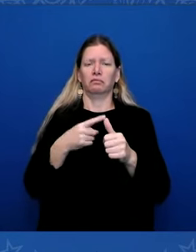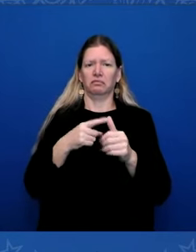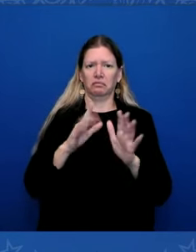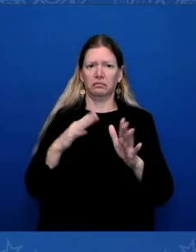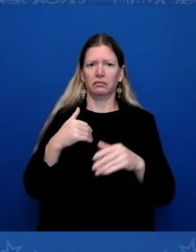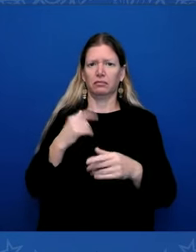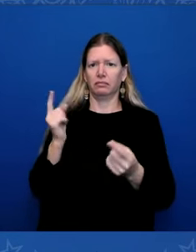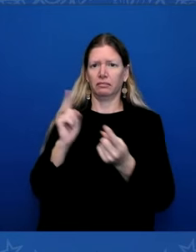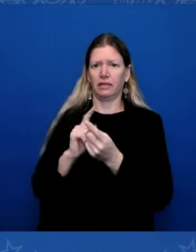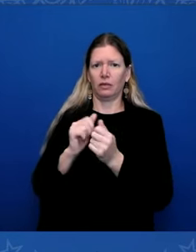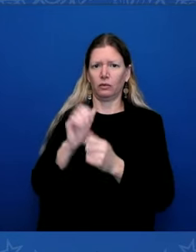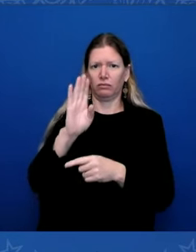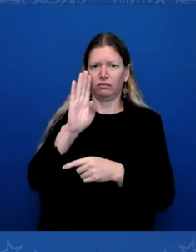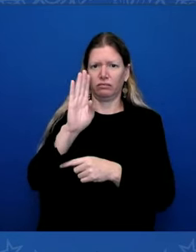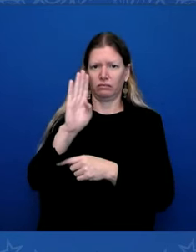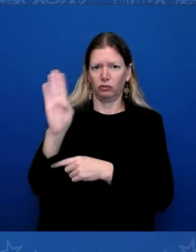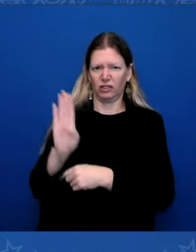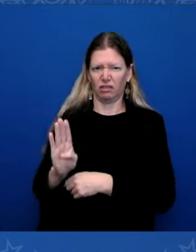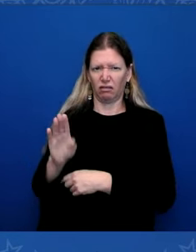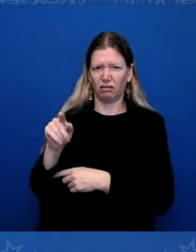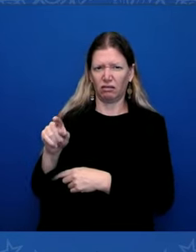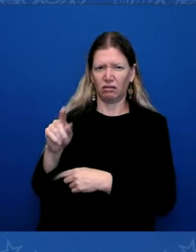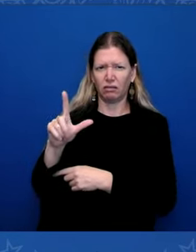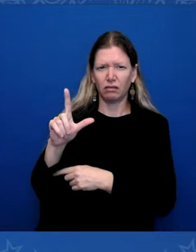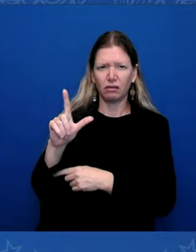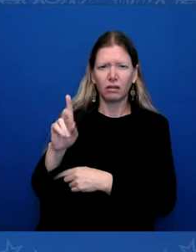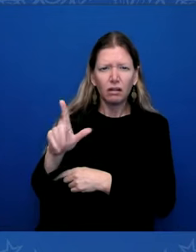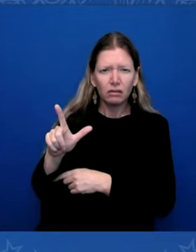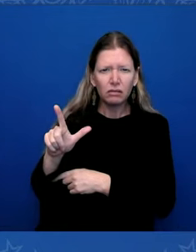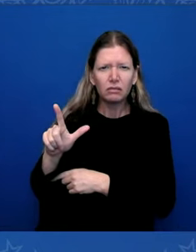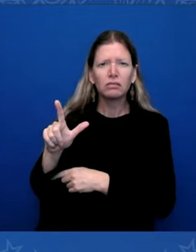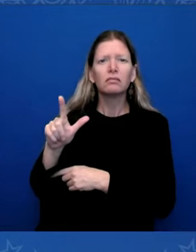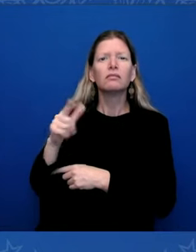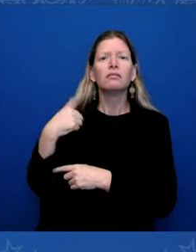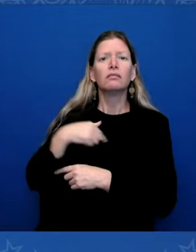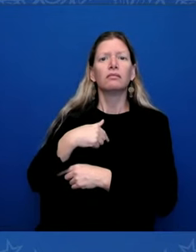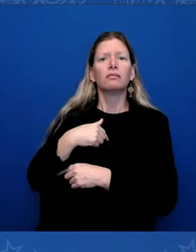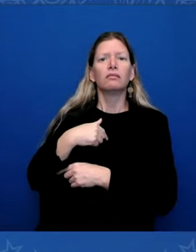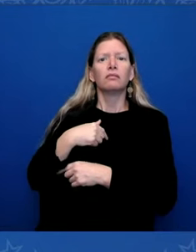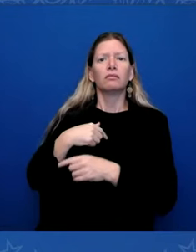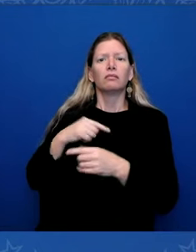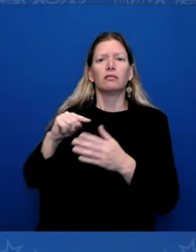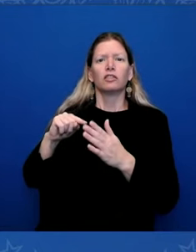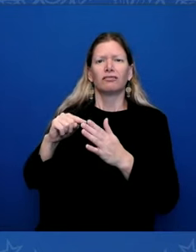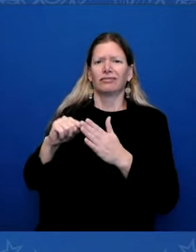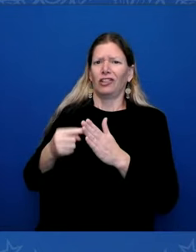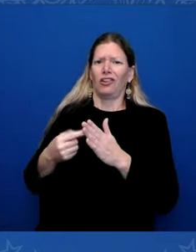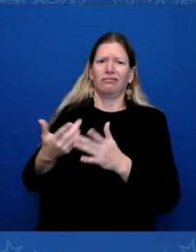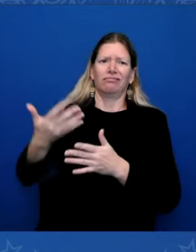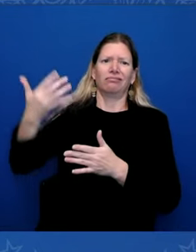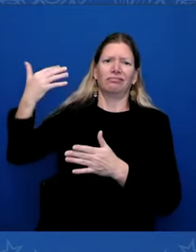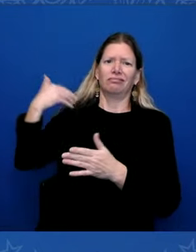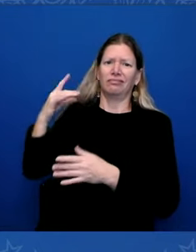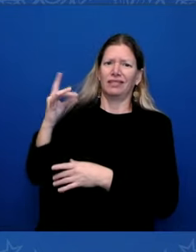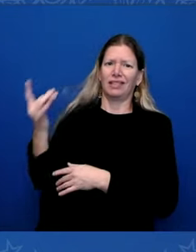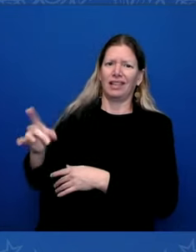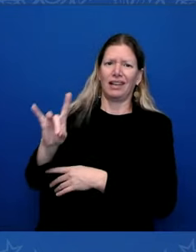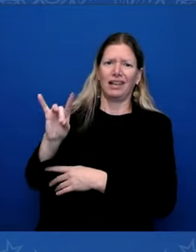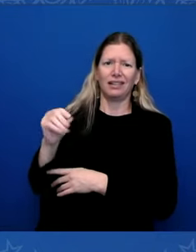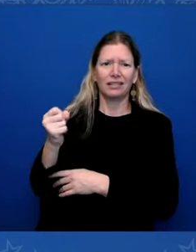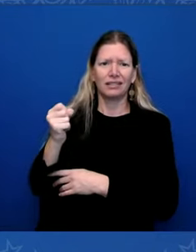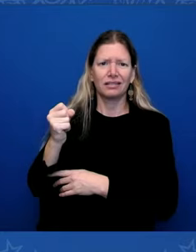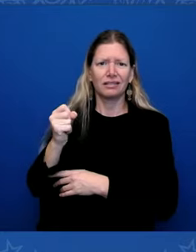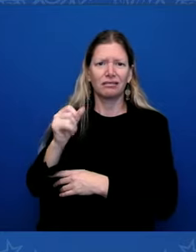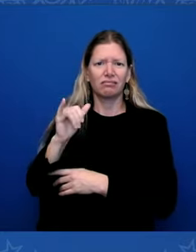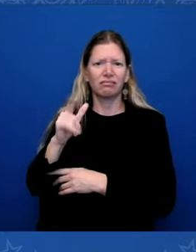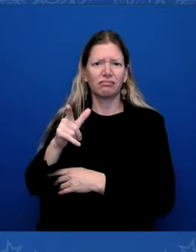80s with a really fine Republican senator named Dick Lugar. We said, here's what we're going to do. If you owe